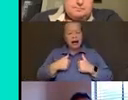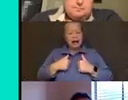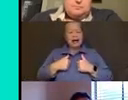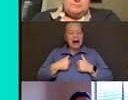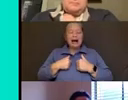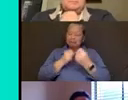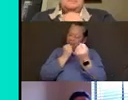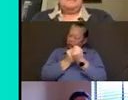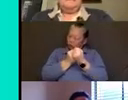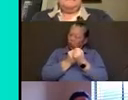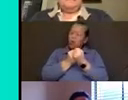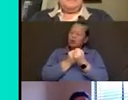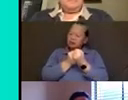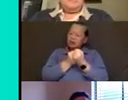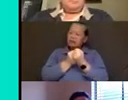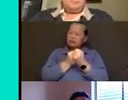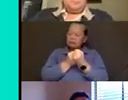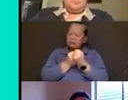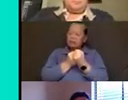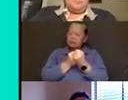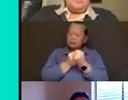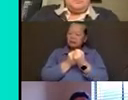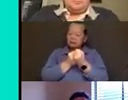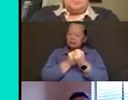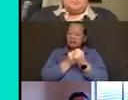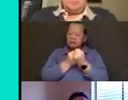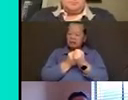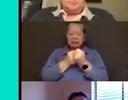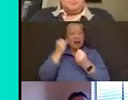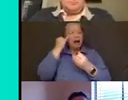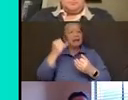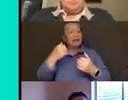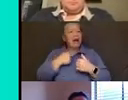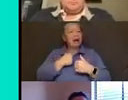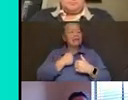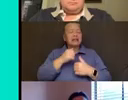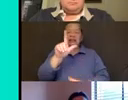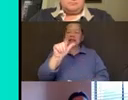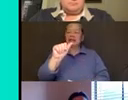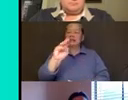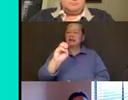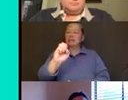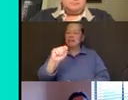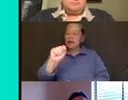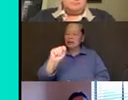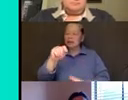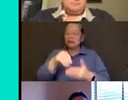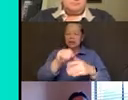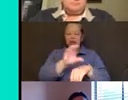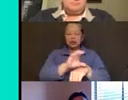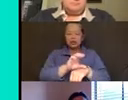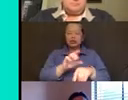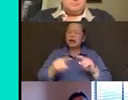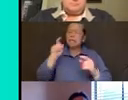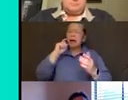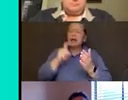supportive of lament at church, but I also notice that I feel a little